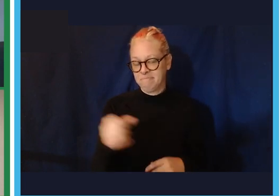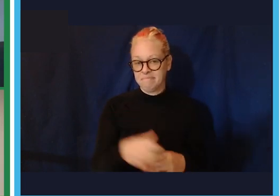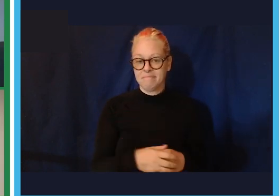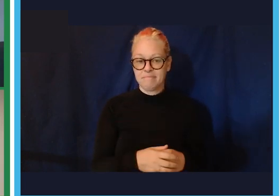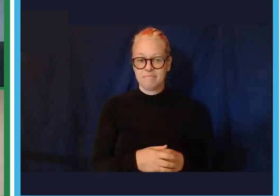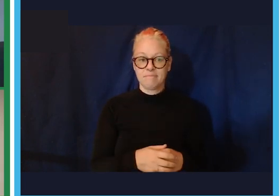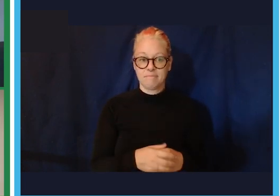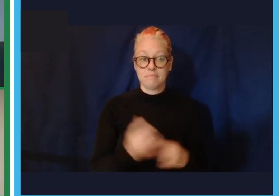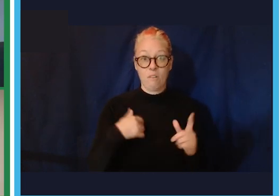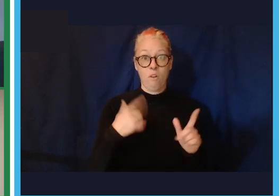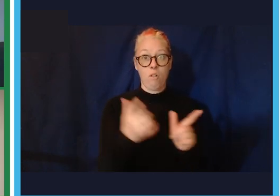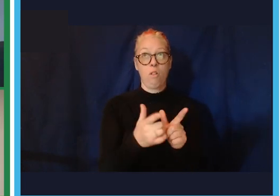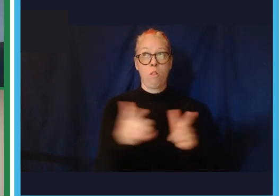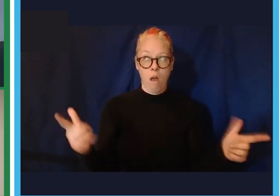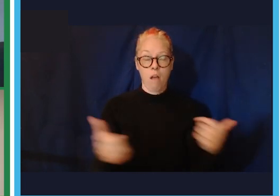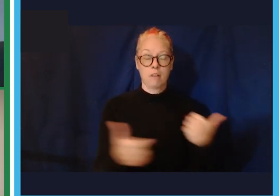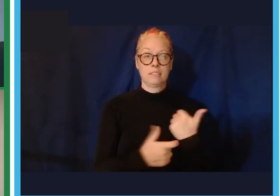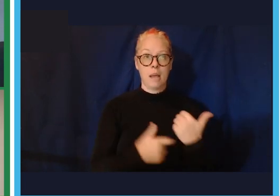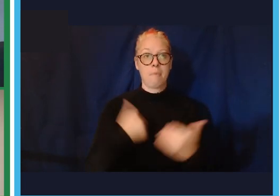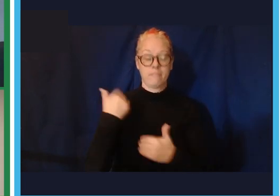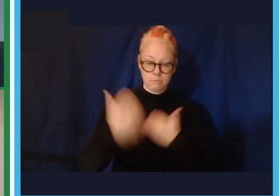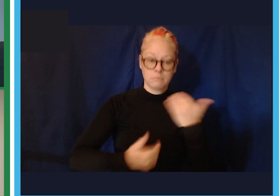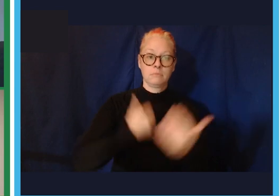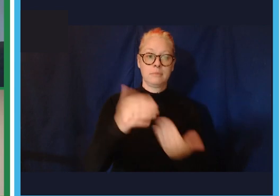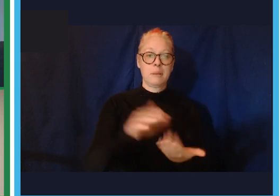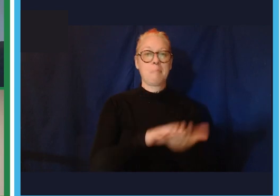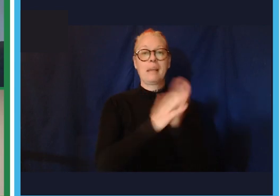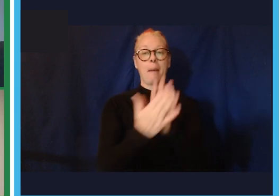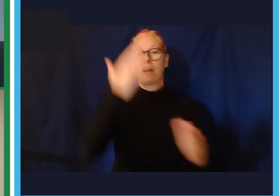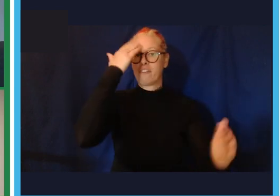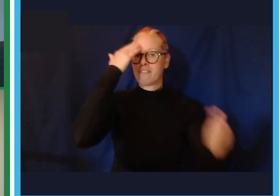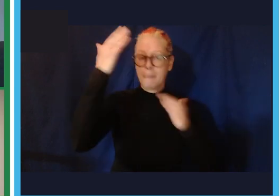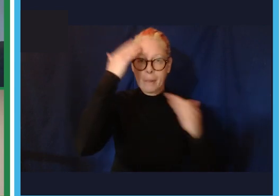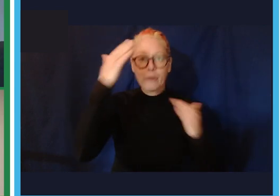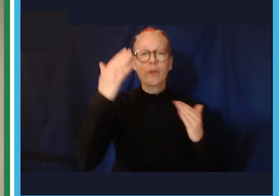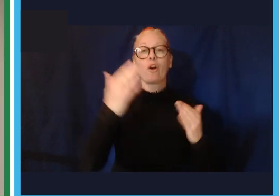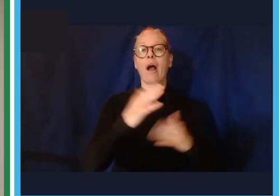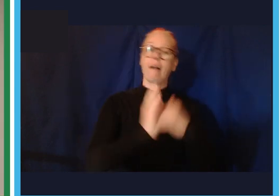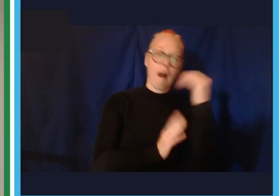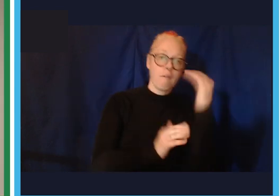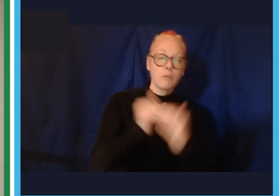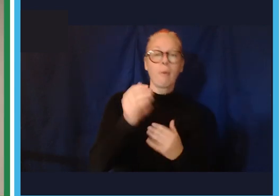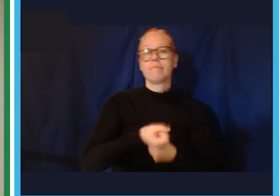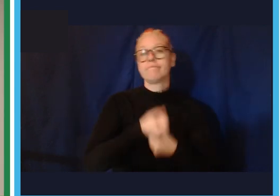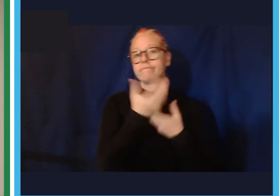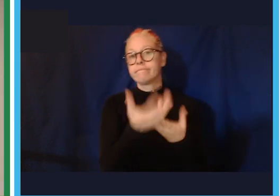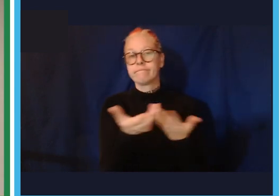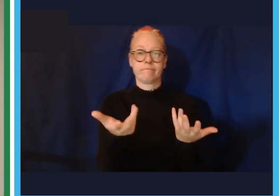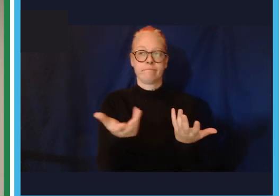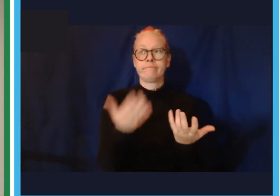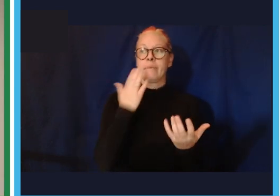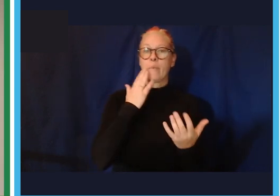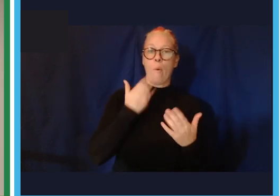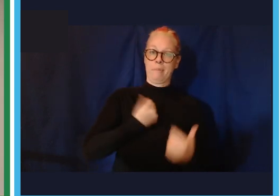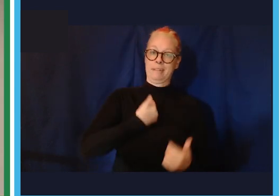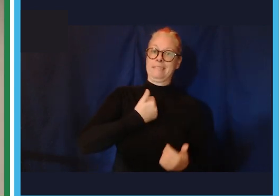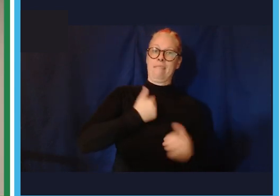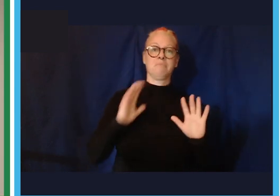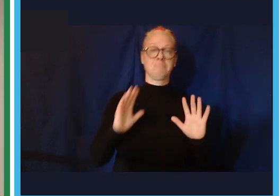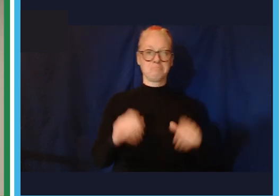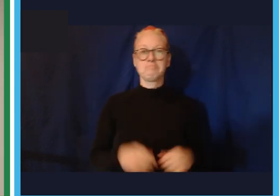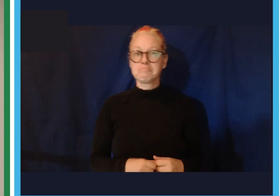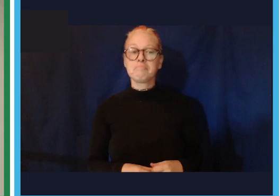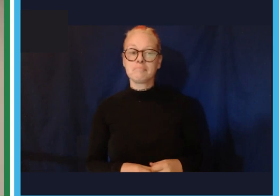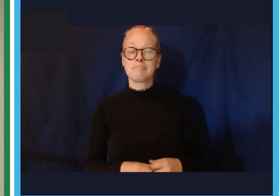was 8 years old. So I've had a long time to become very